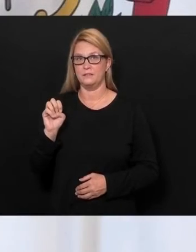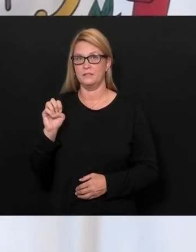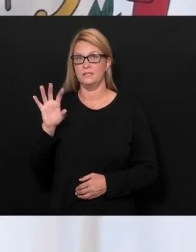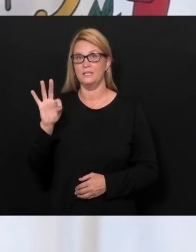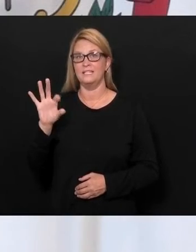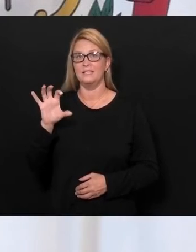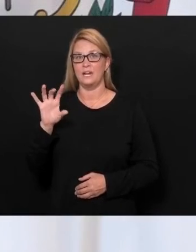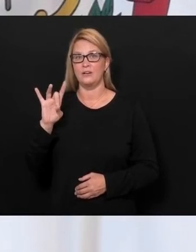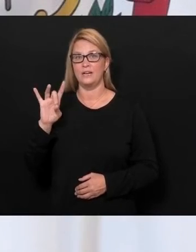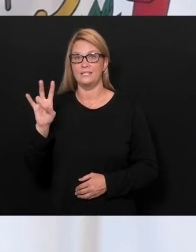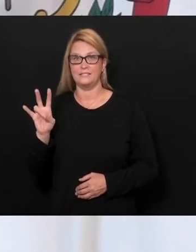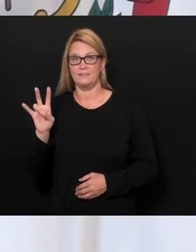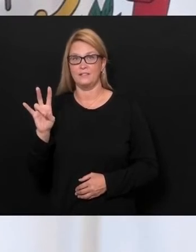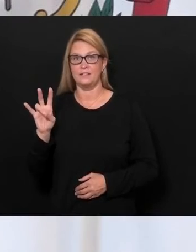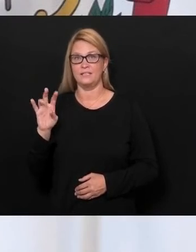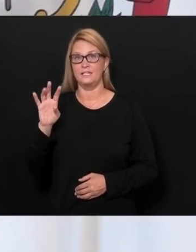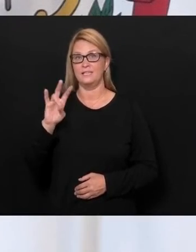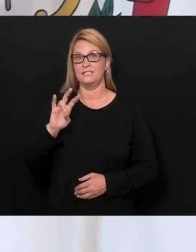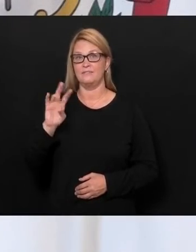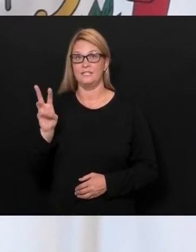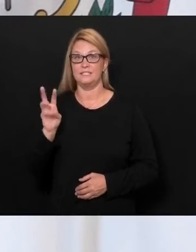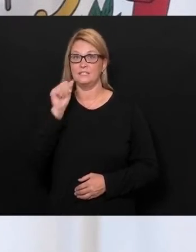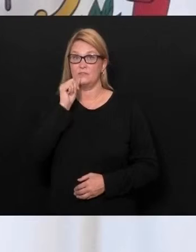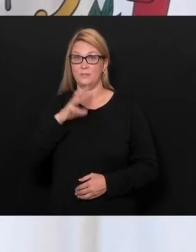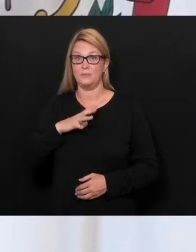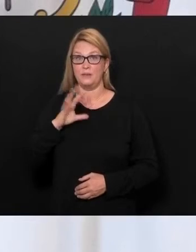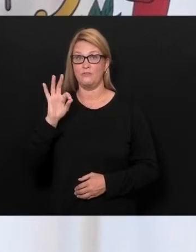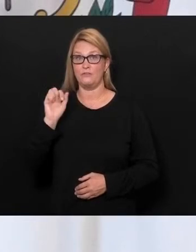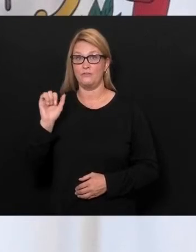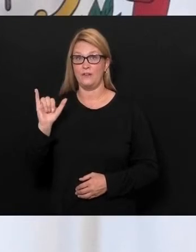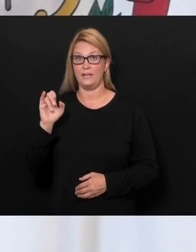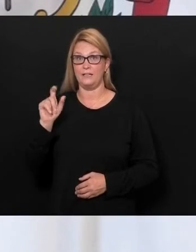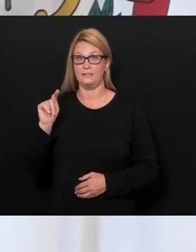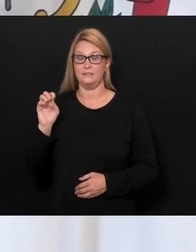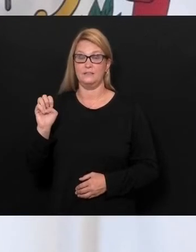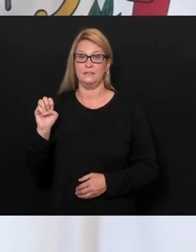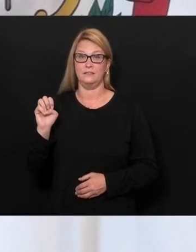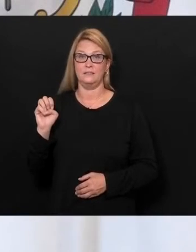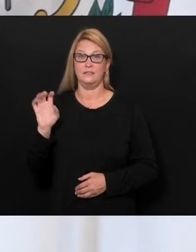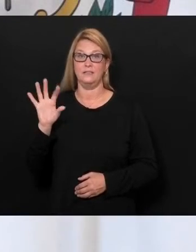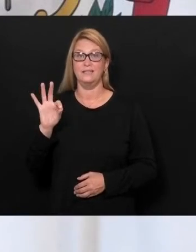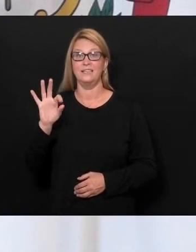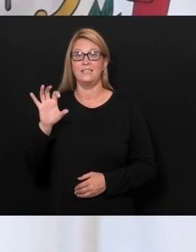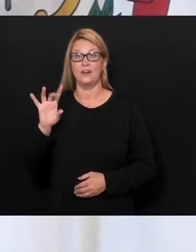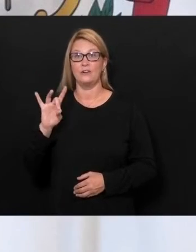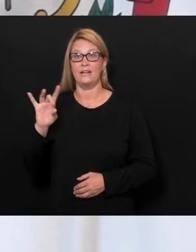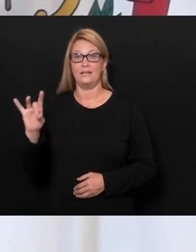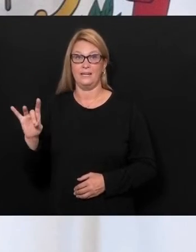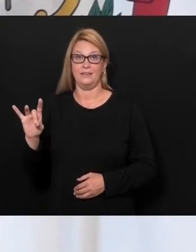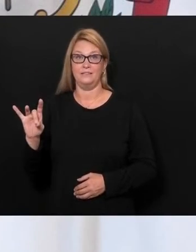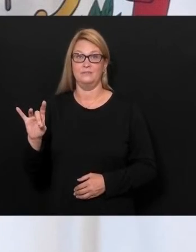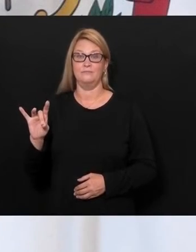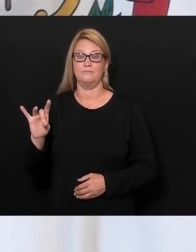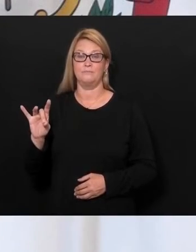The 987th death, a 76-year-old female from Fayette County. The 988th death,